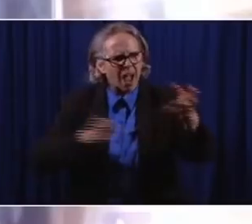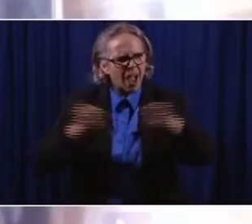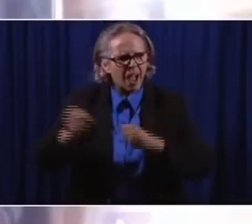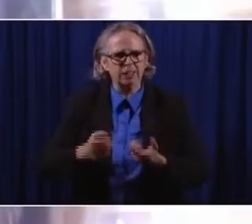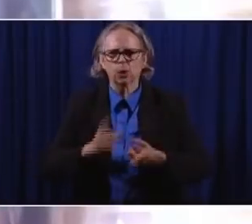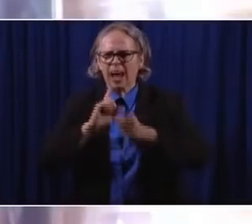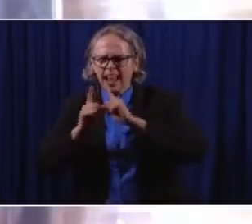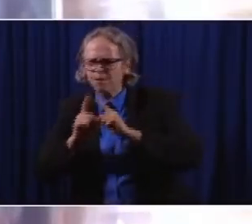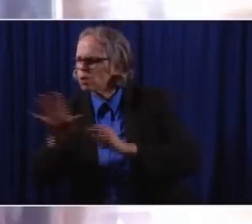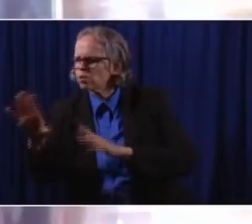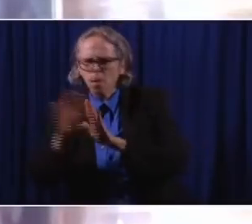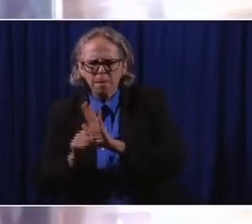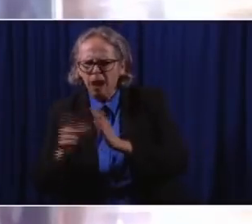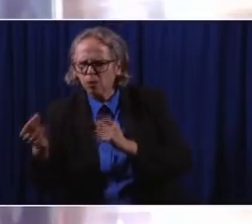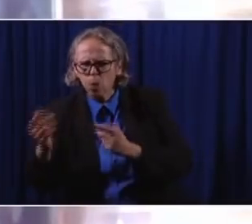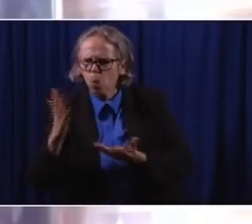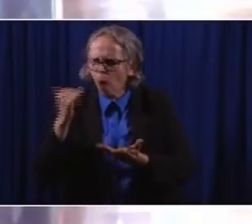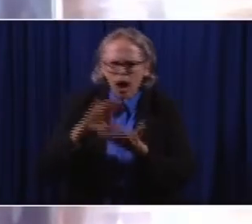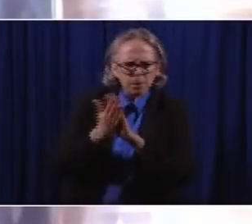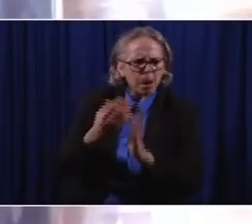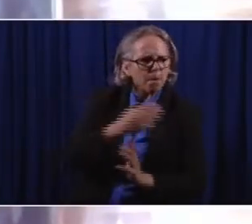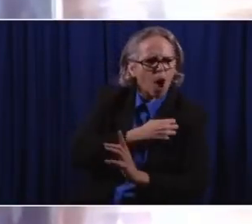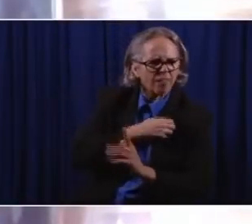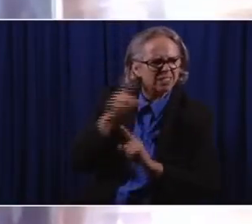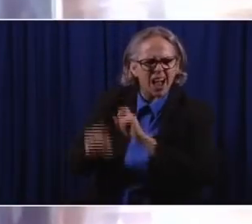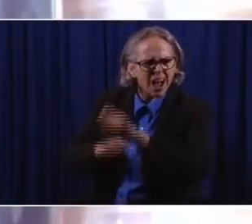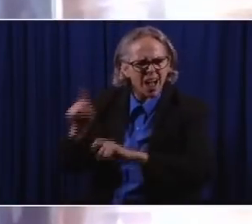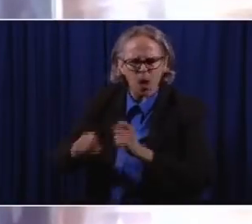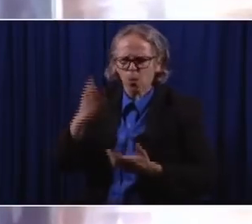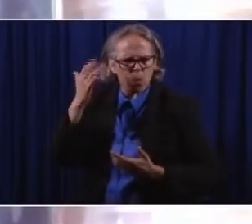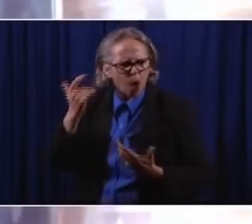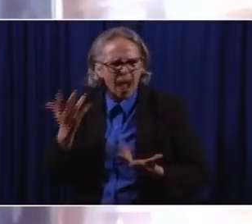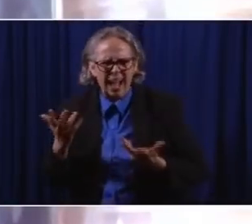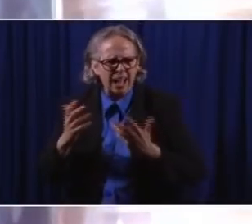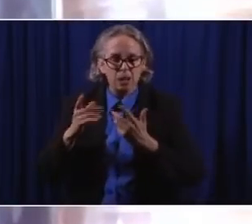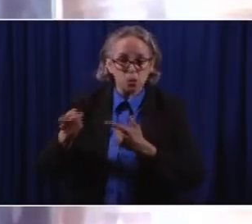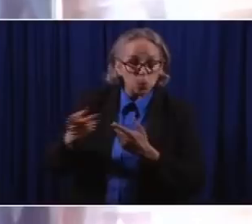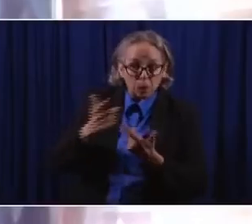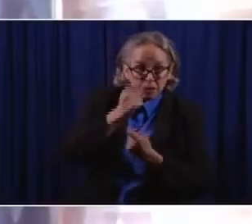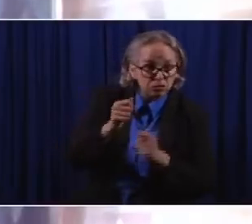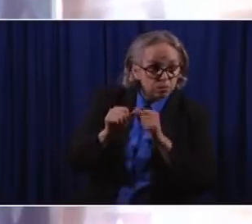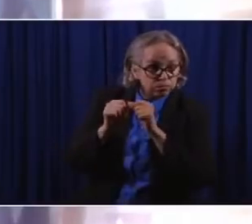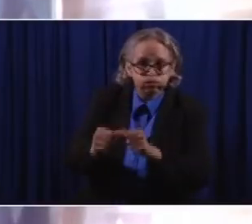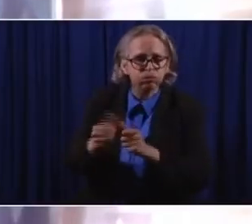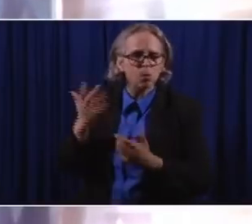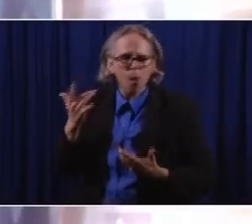how they became a police officer, and why they decided to stay, as well as some of the challenges that they may have